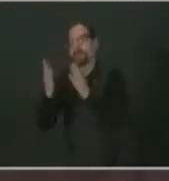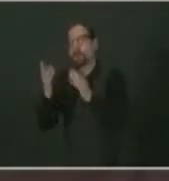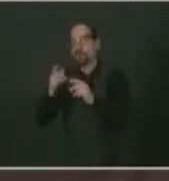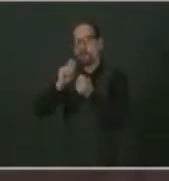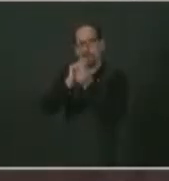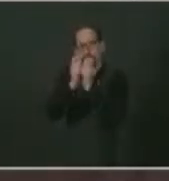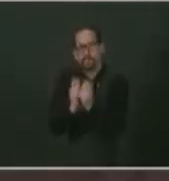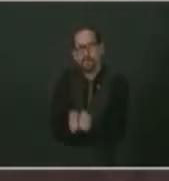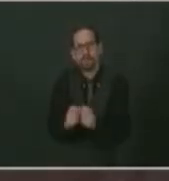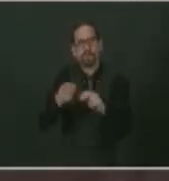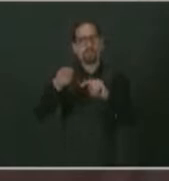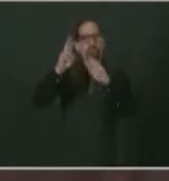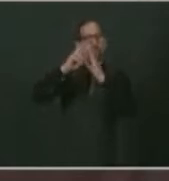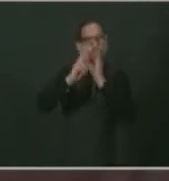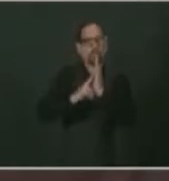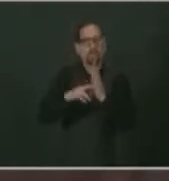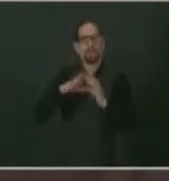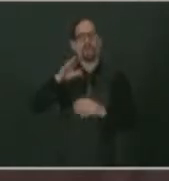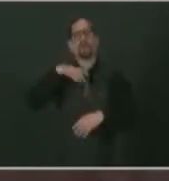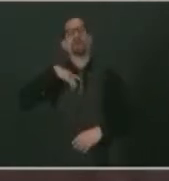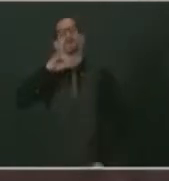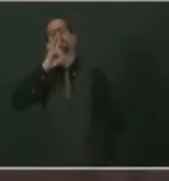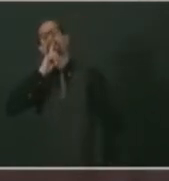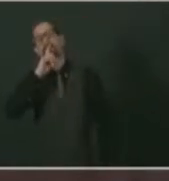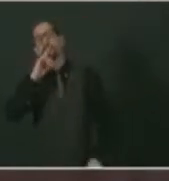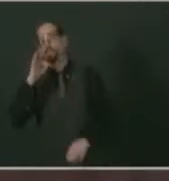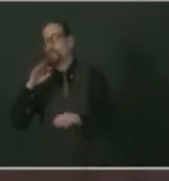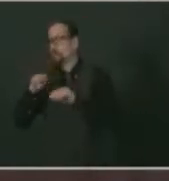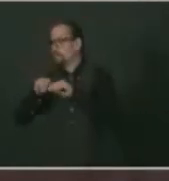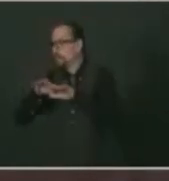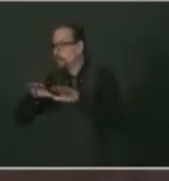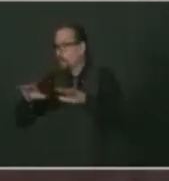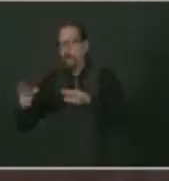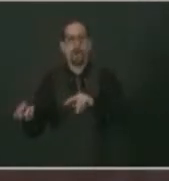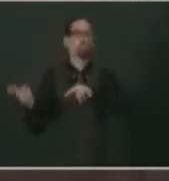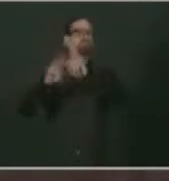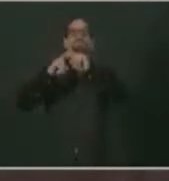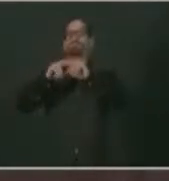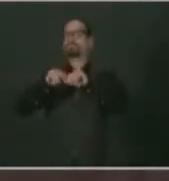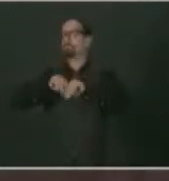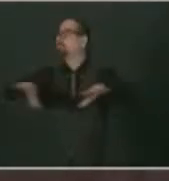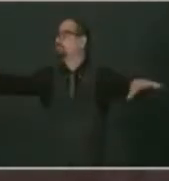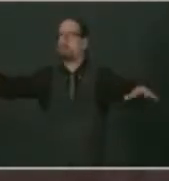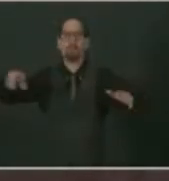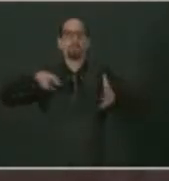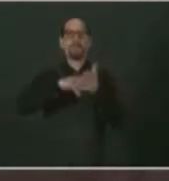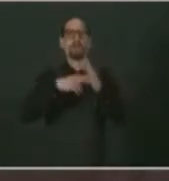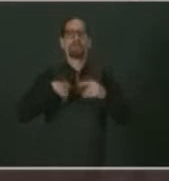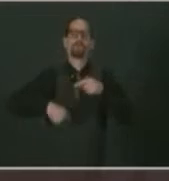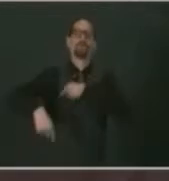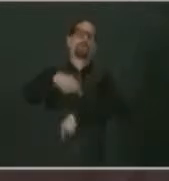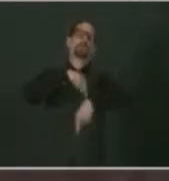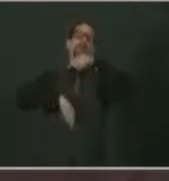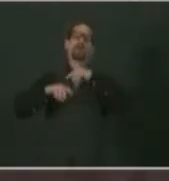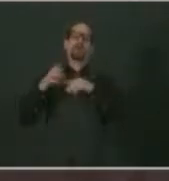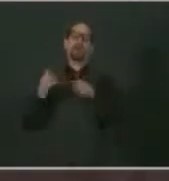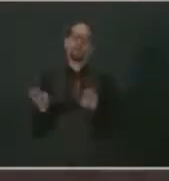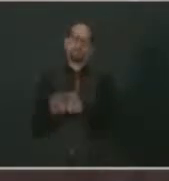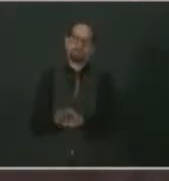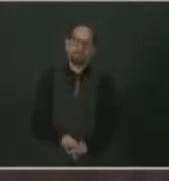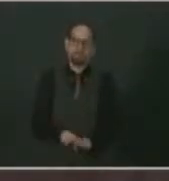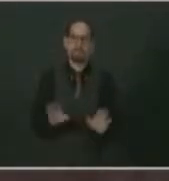way think about further restrictions. So that's the balance. Again, having said all of that, we do look forward to a day when we can